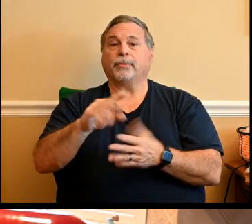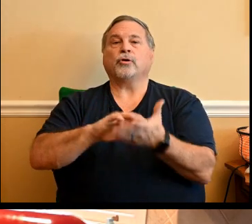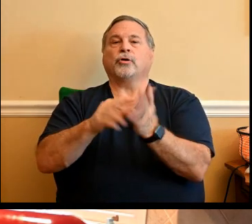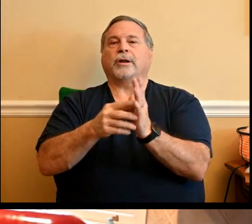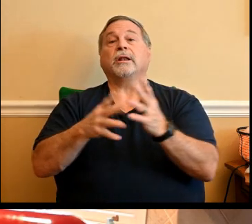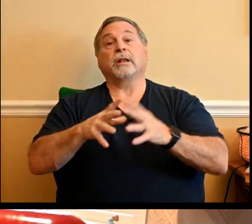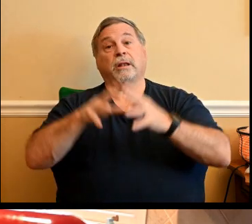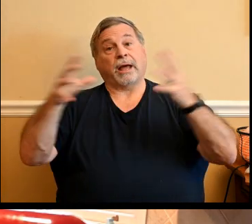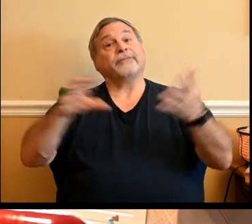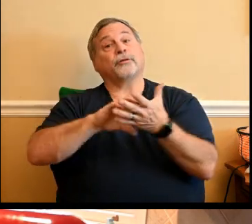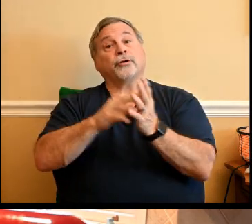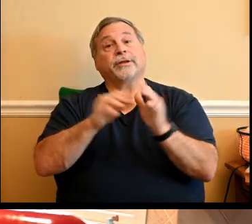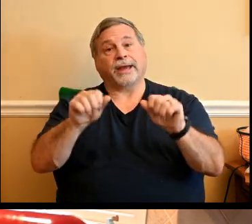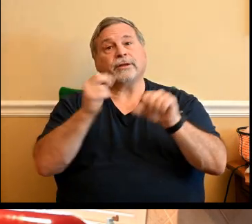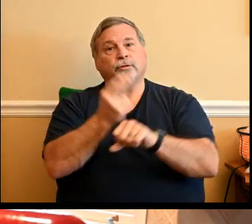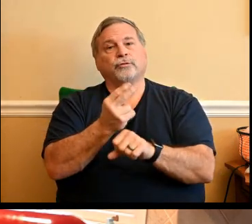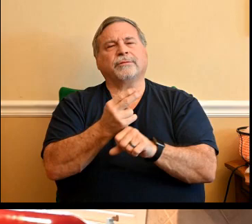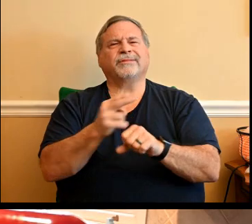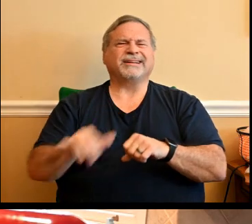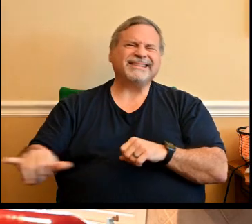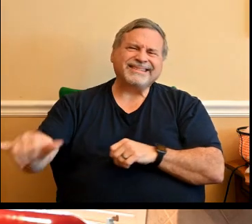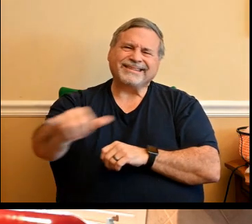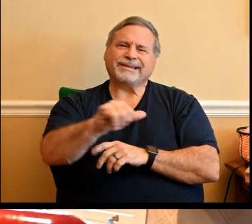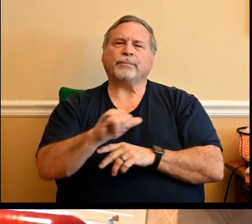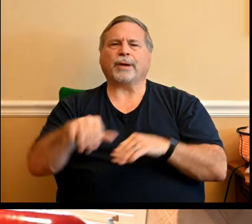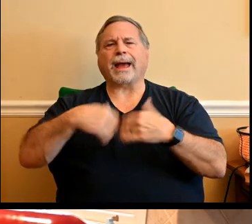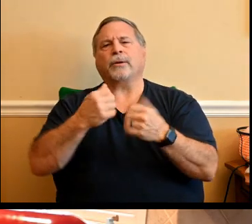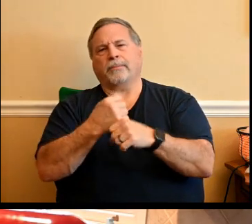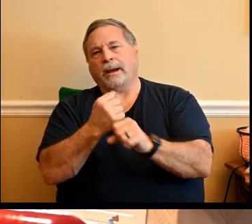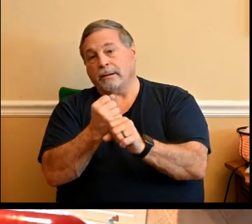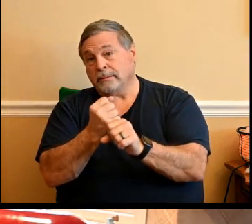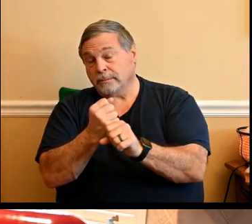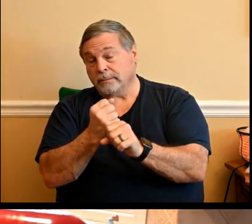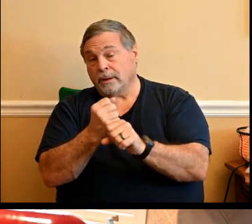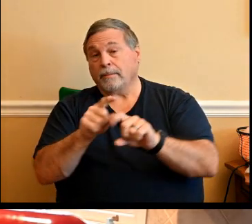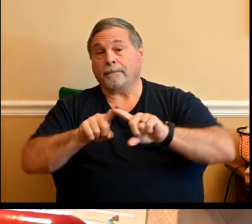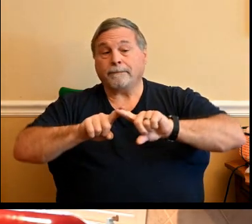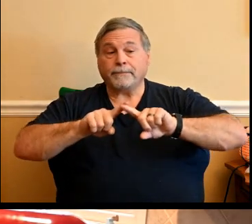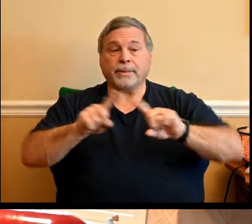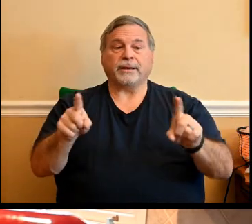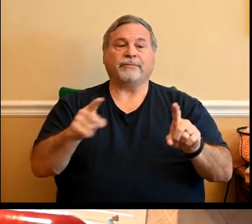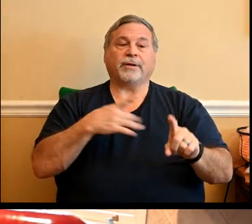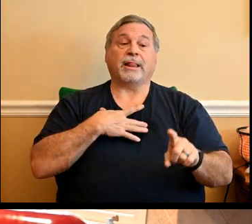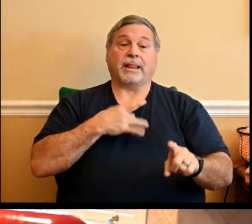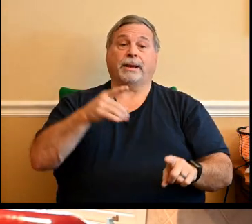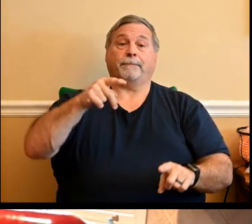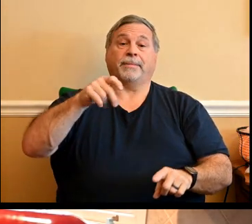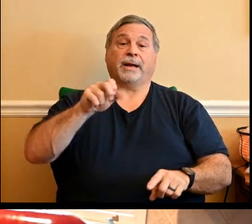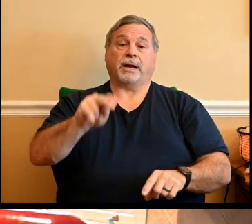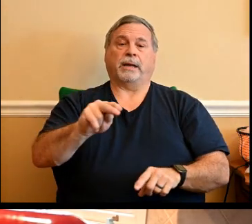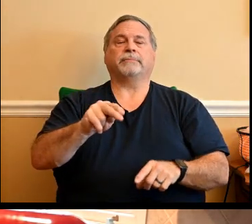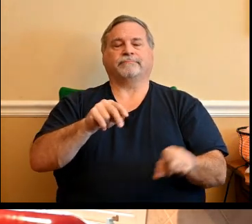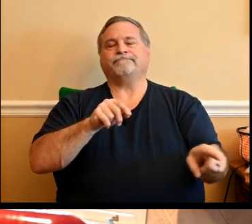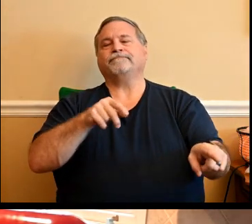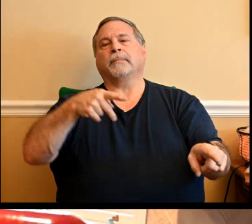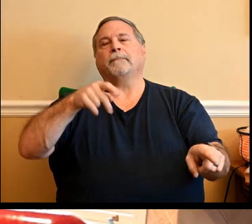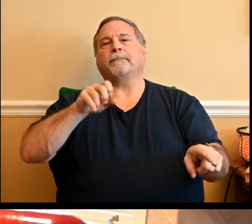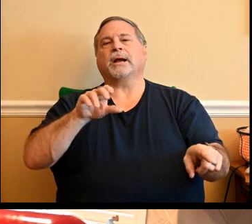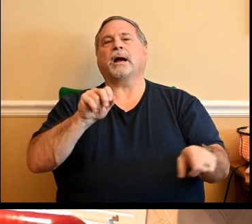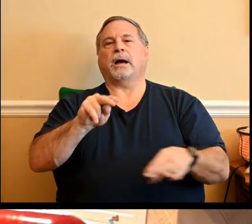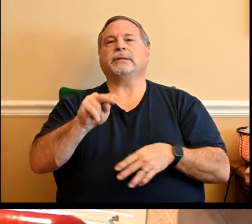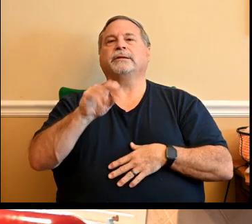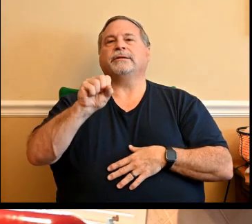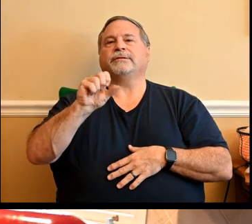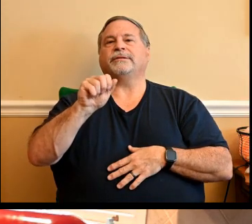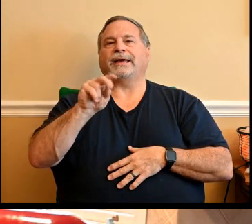So, lots of cookies that you can cook. They're all very similar in how they're made. But, if you like pecans, Pecan Sandies is the way